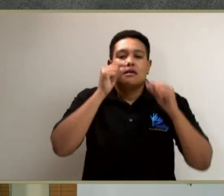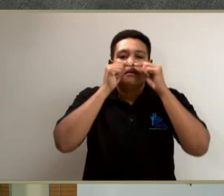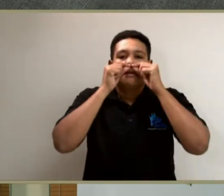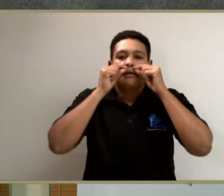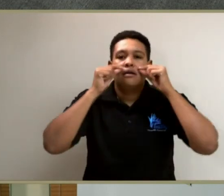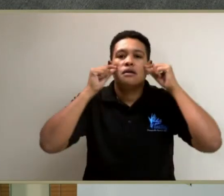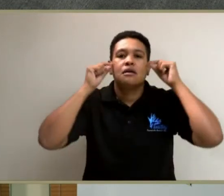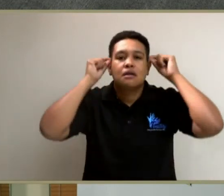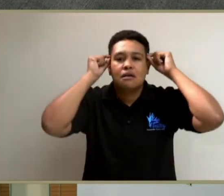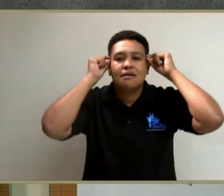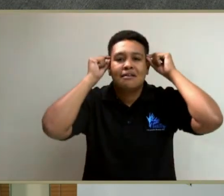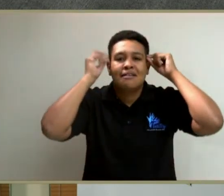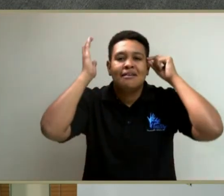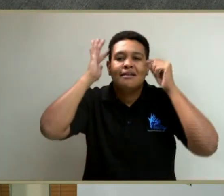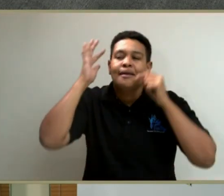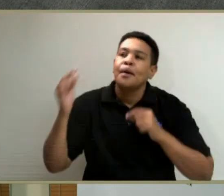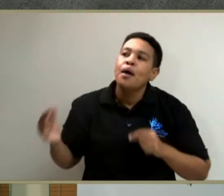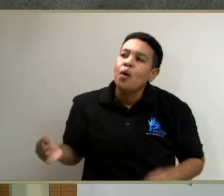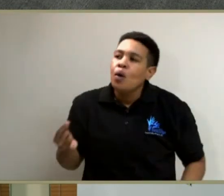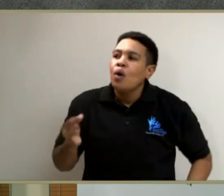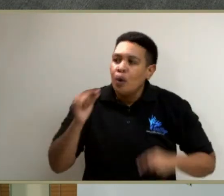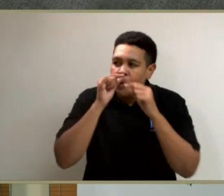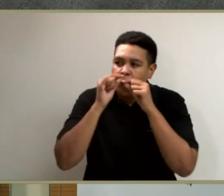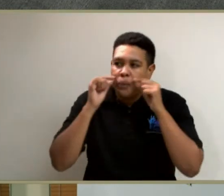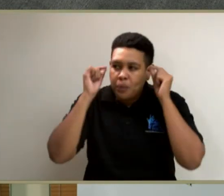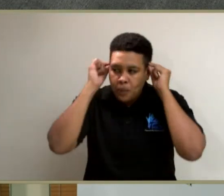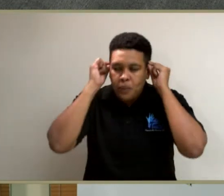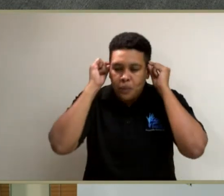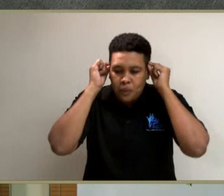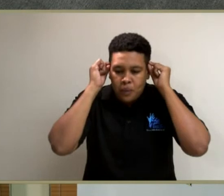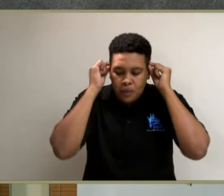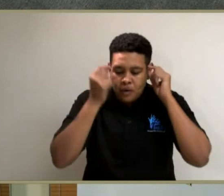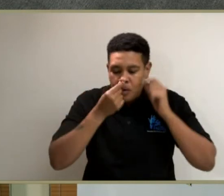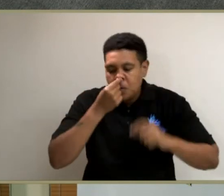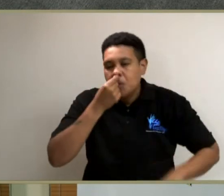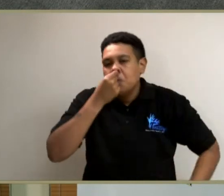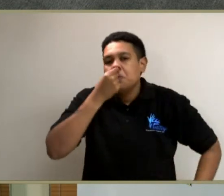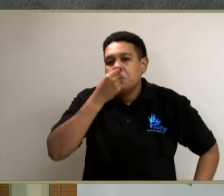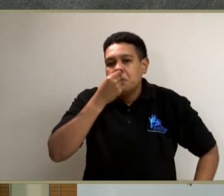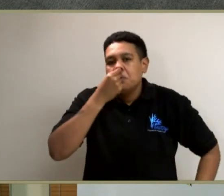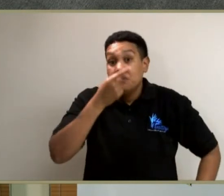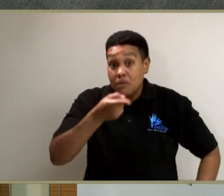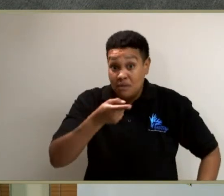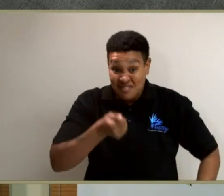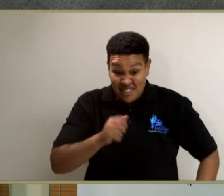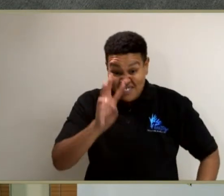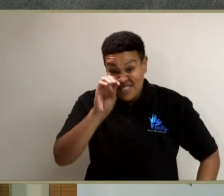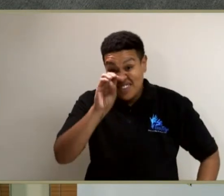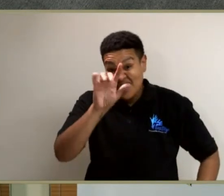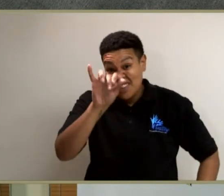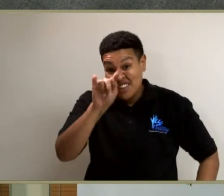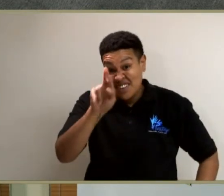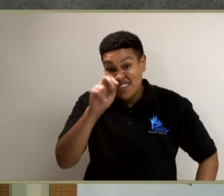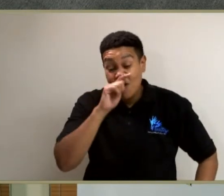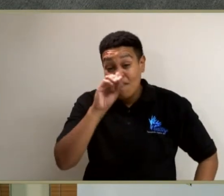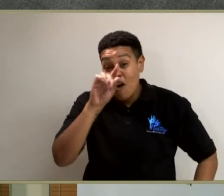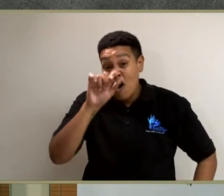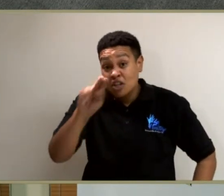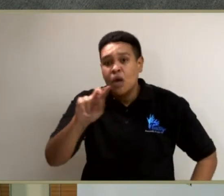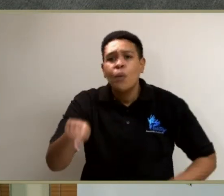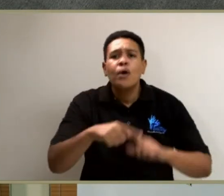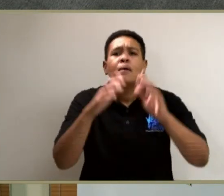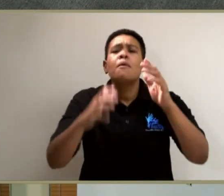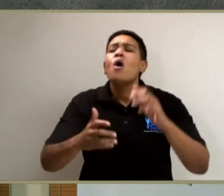are persons that are demanding up to 60 liters of oxygen. When you go into hospital and somebody put on a face mask on